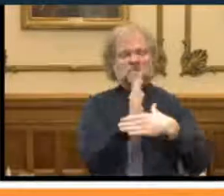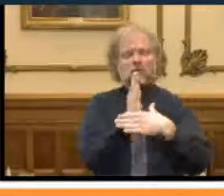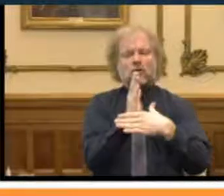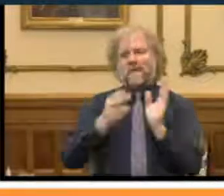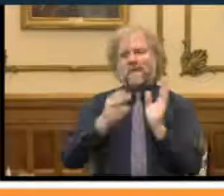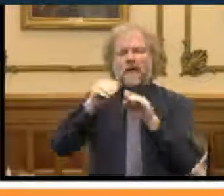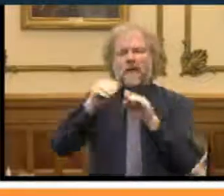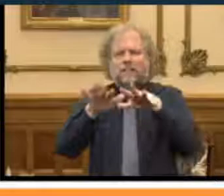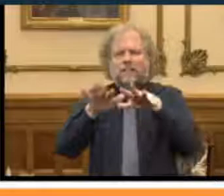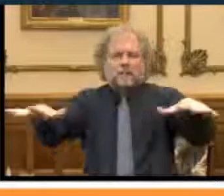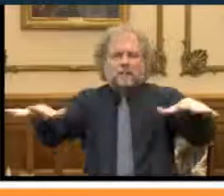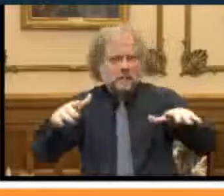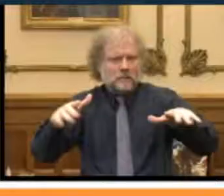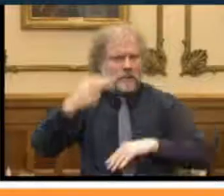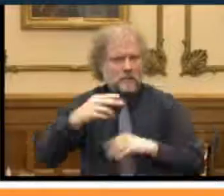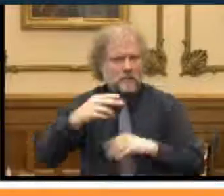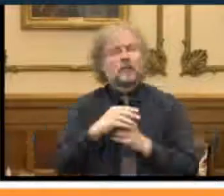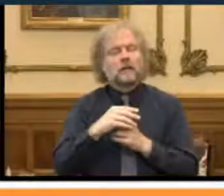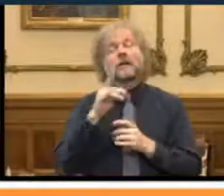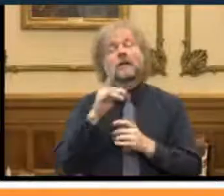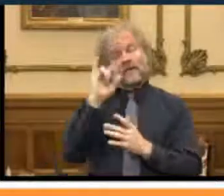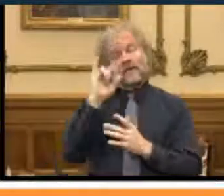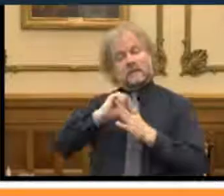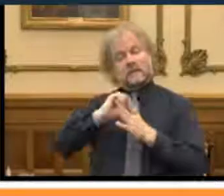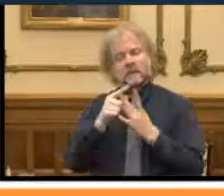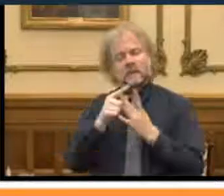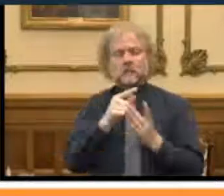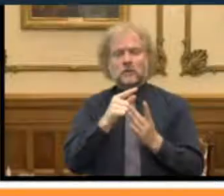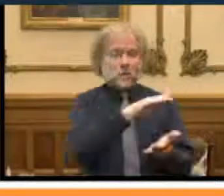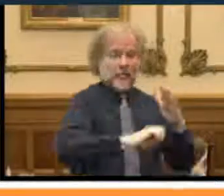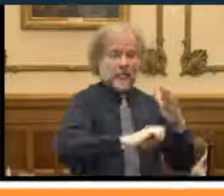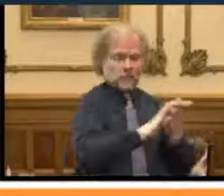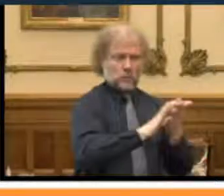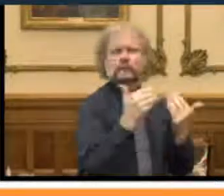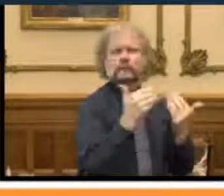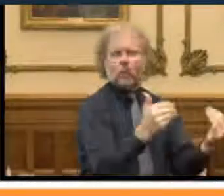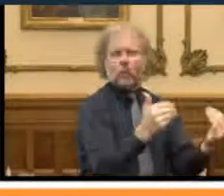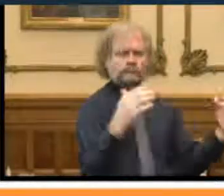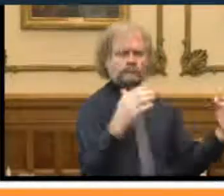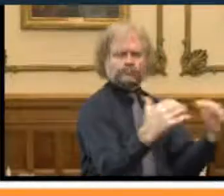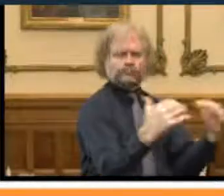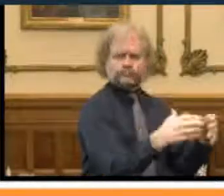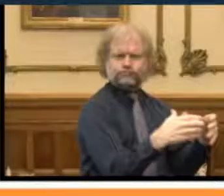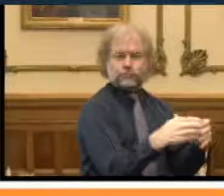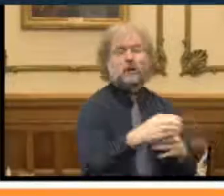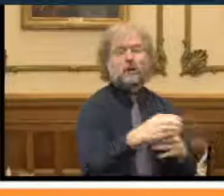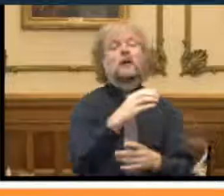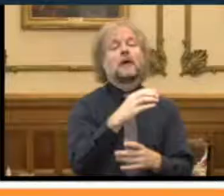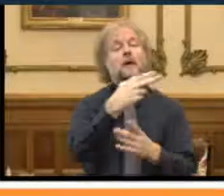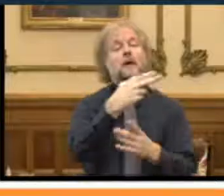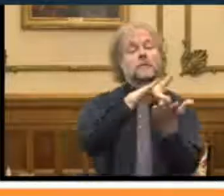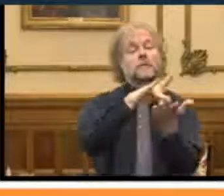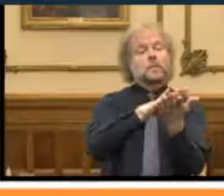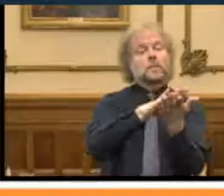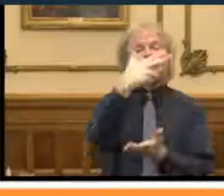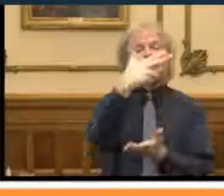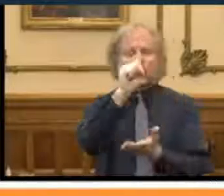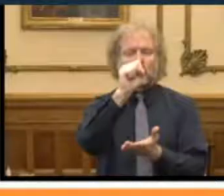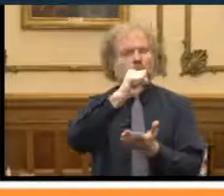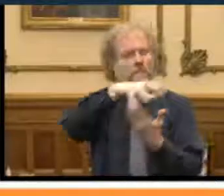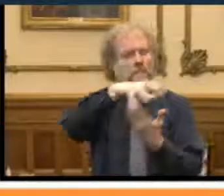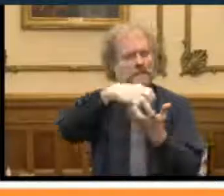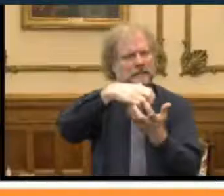community spread. In this case, we would recommend that grade schools continue in person and that a hybrid learning approach be considered